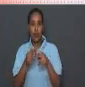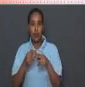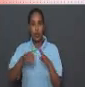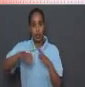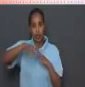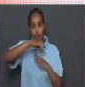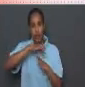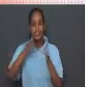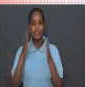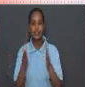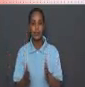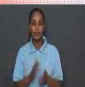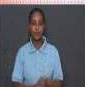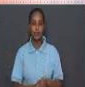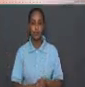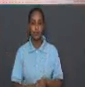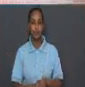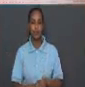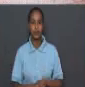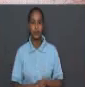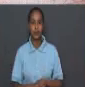called electrolysis.